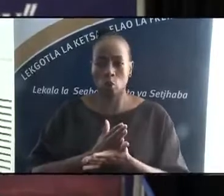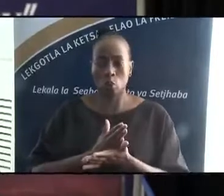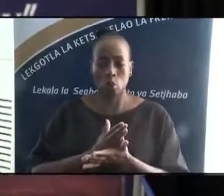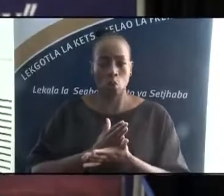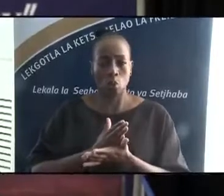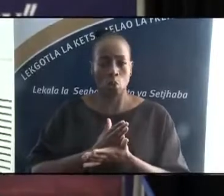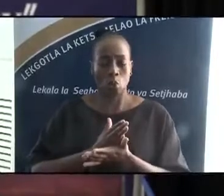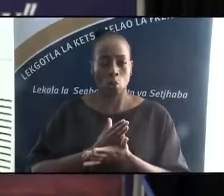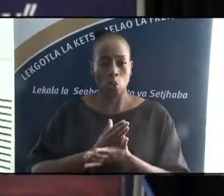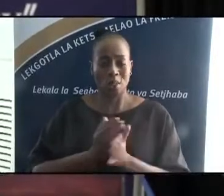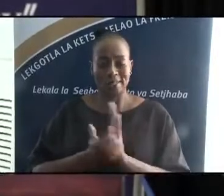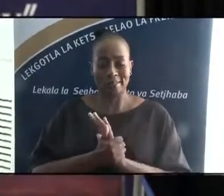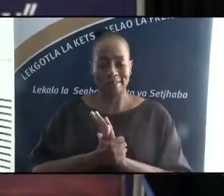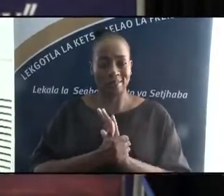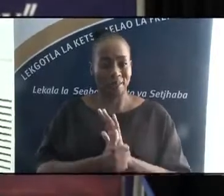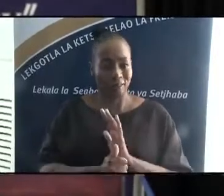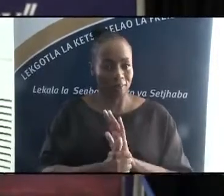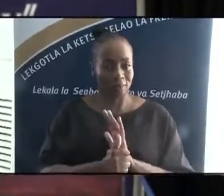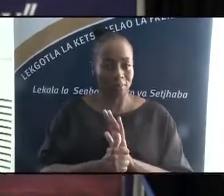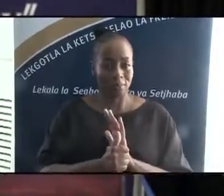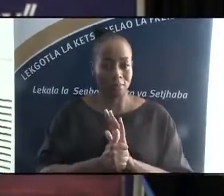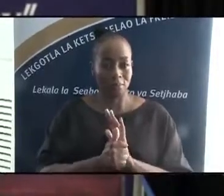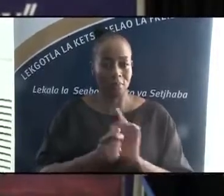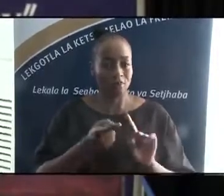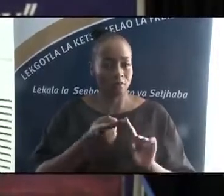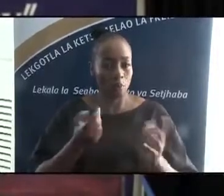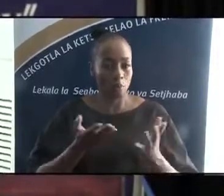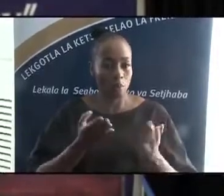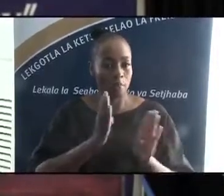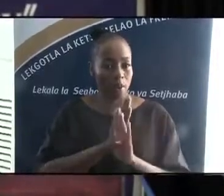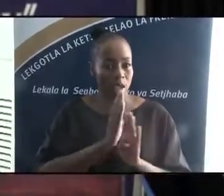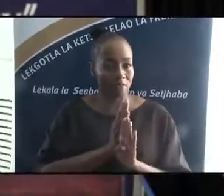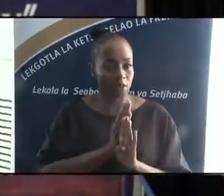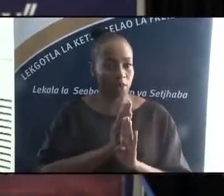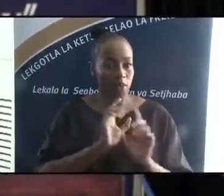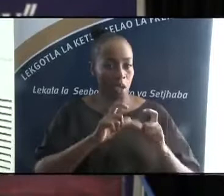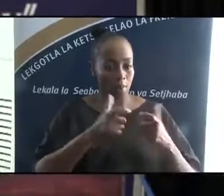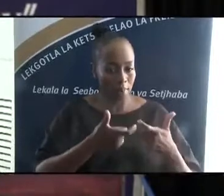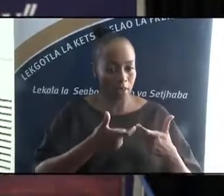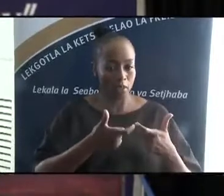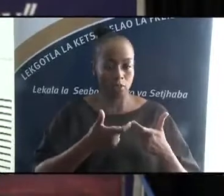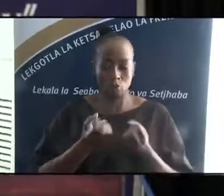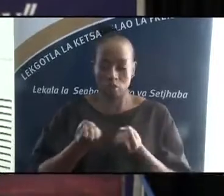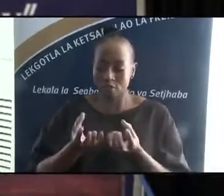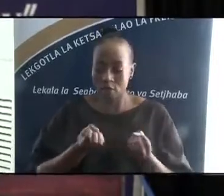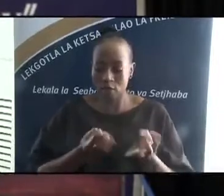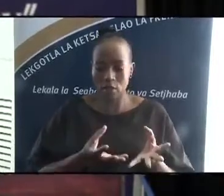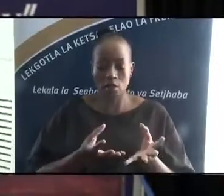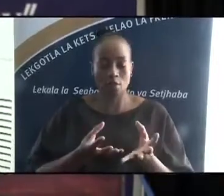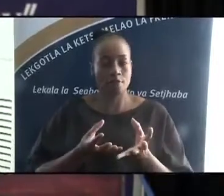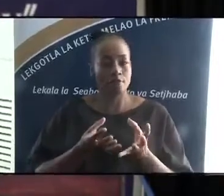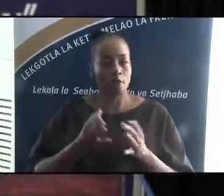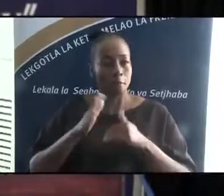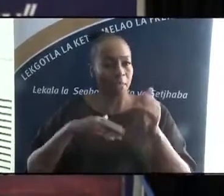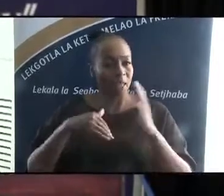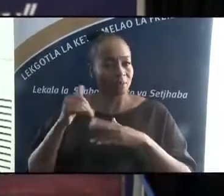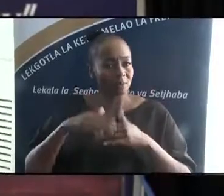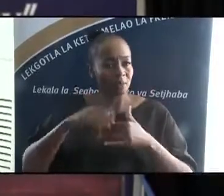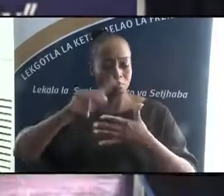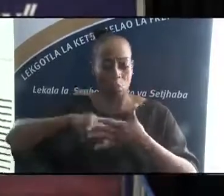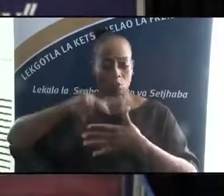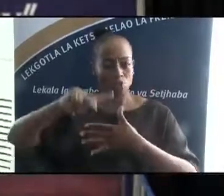technological and skills spillover from the private sector to government, allow efficient execution of infrastructure